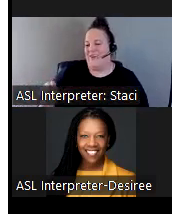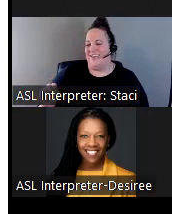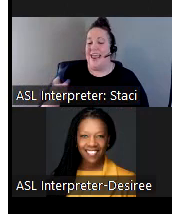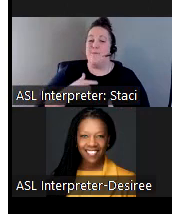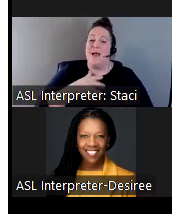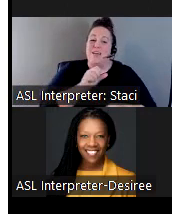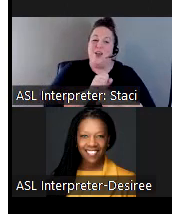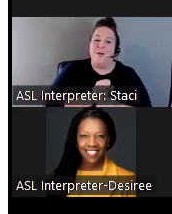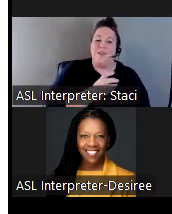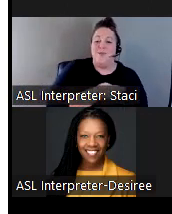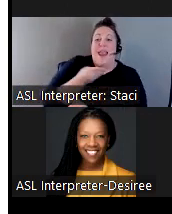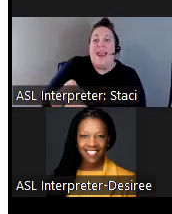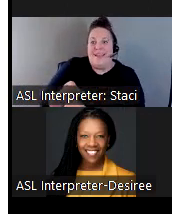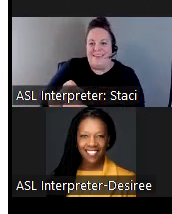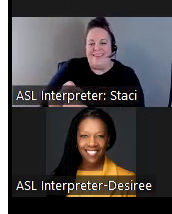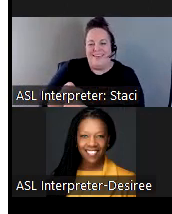handoff.